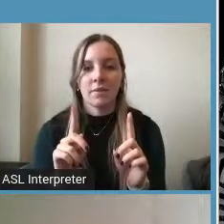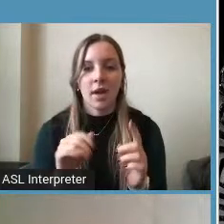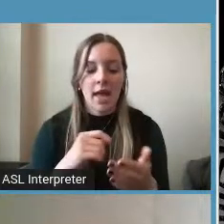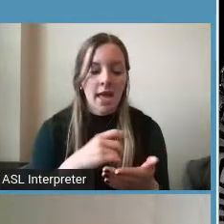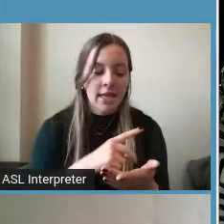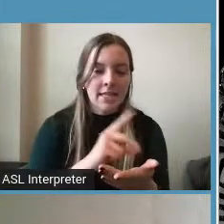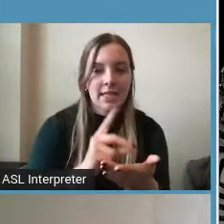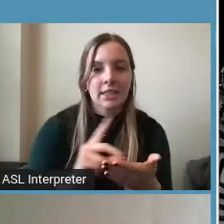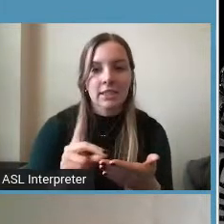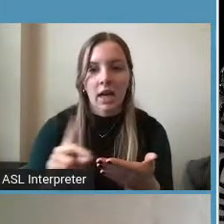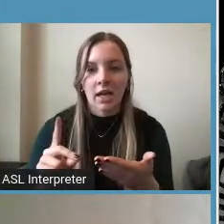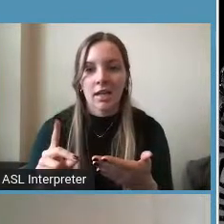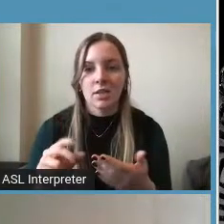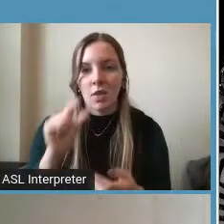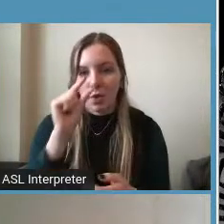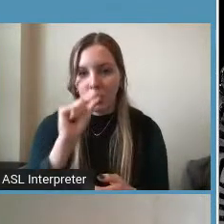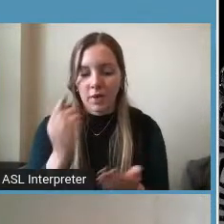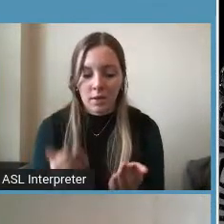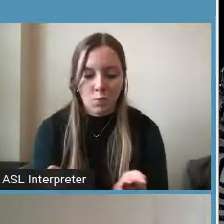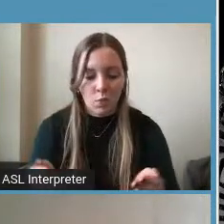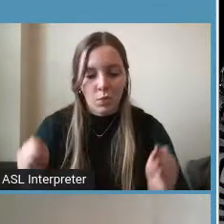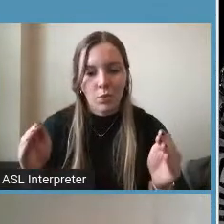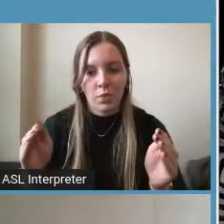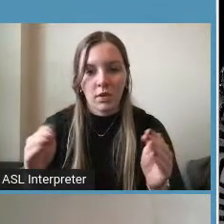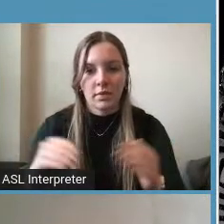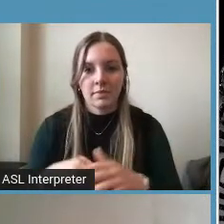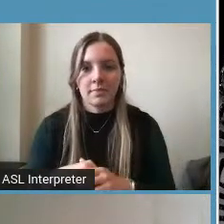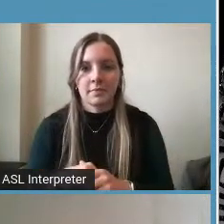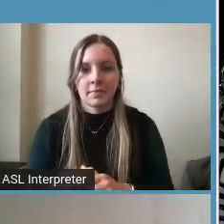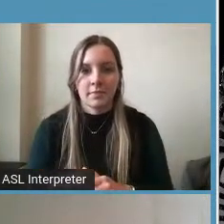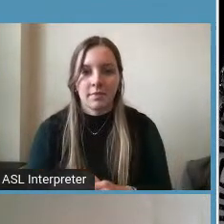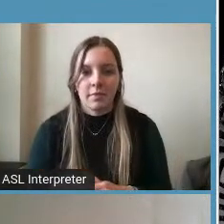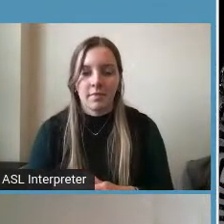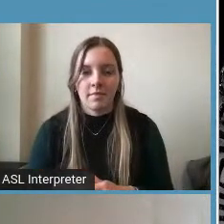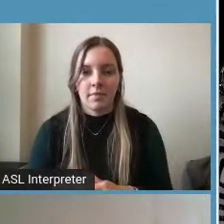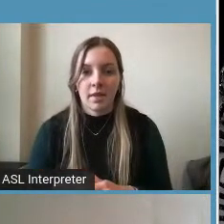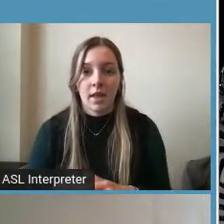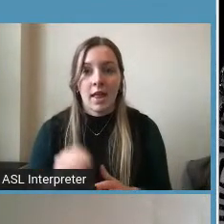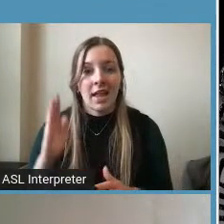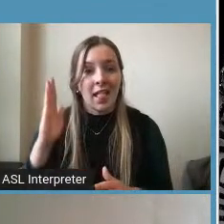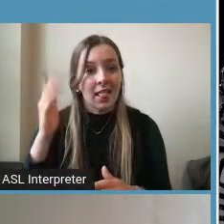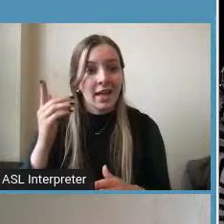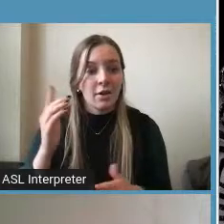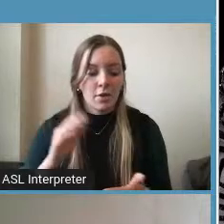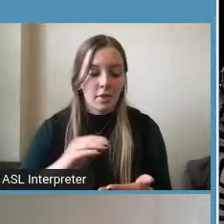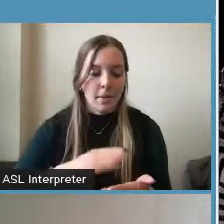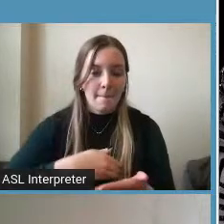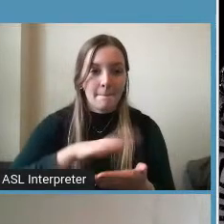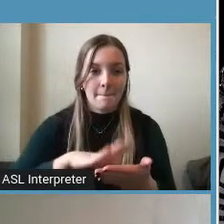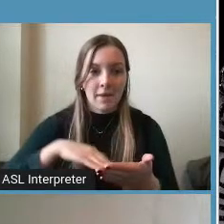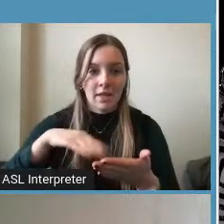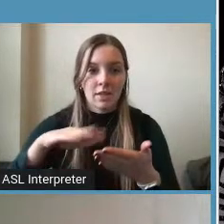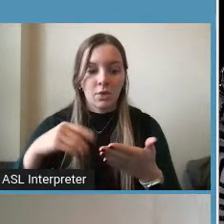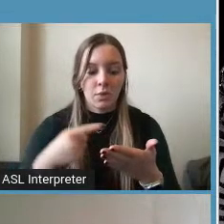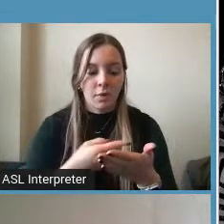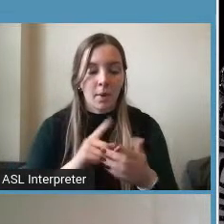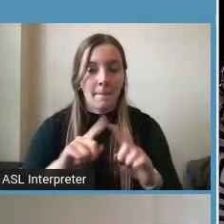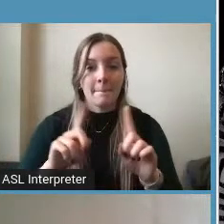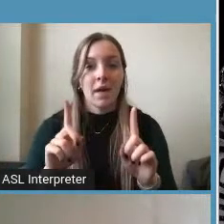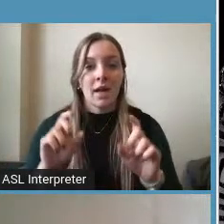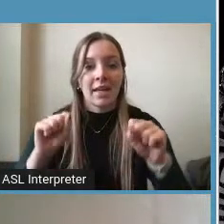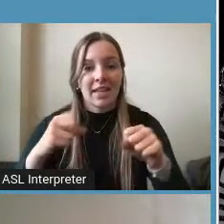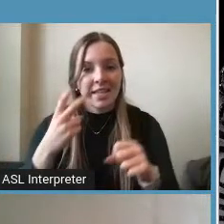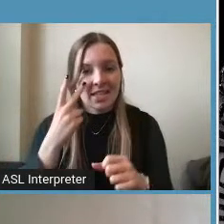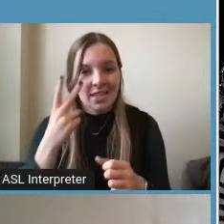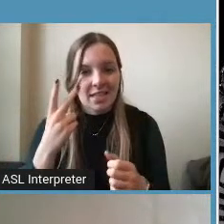that were painted in with slip before they would have then been painted over. And she could see under the microscope evidence of these